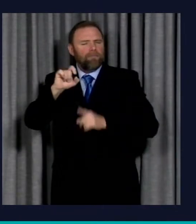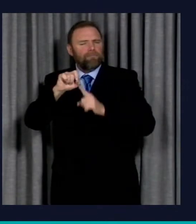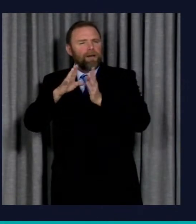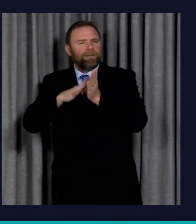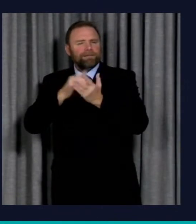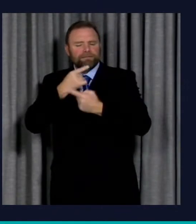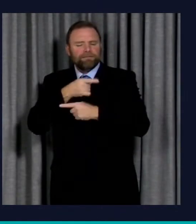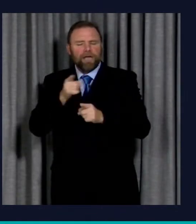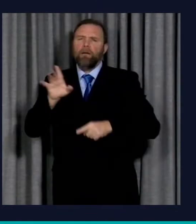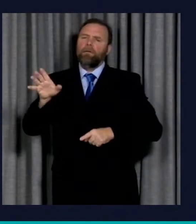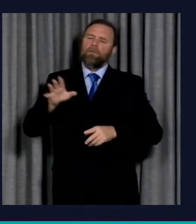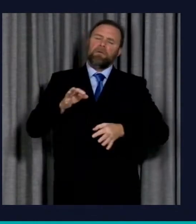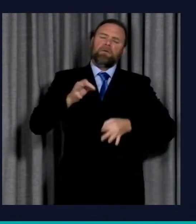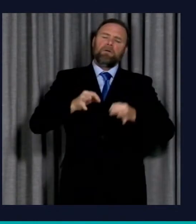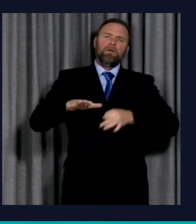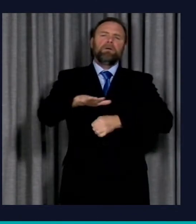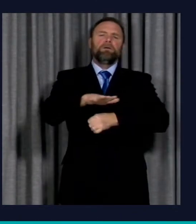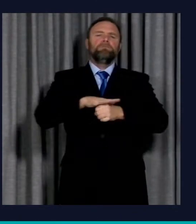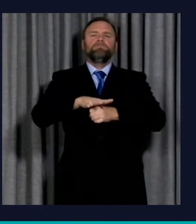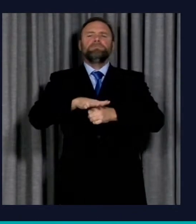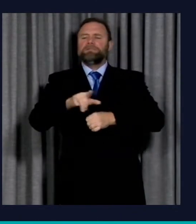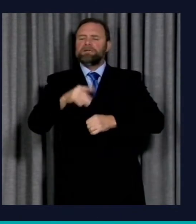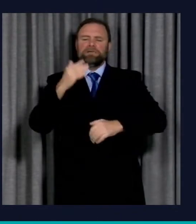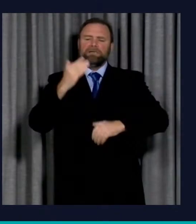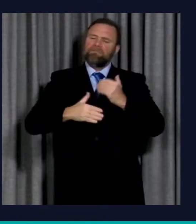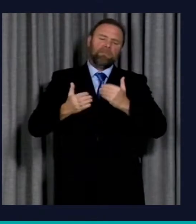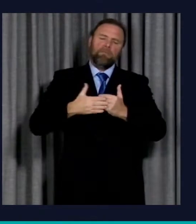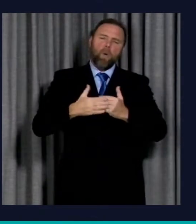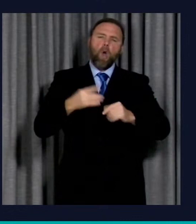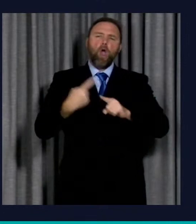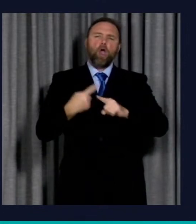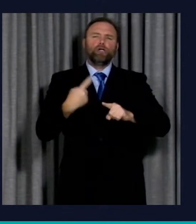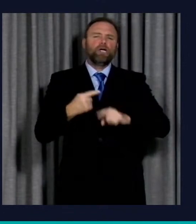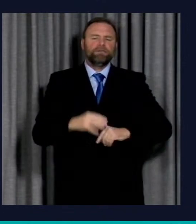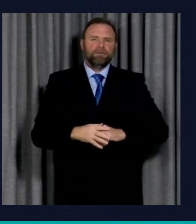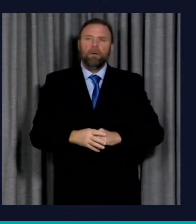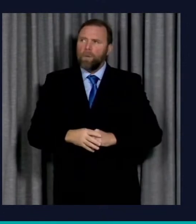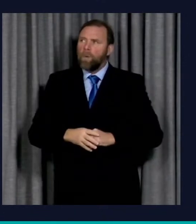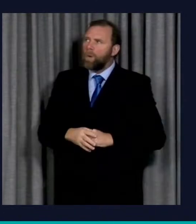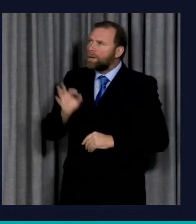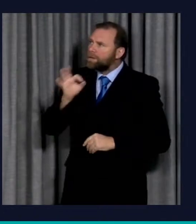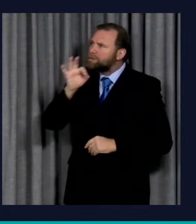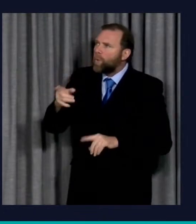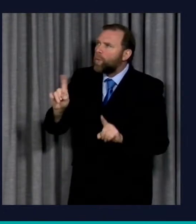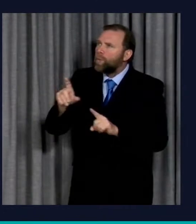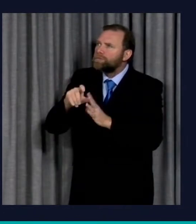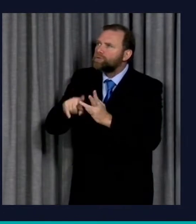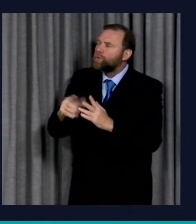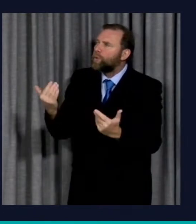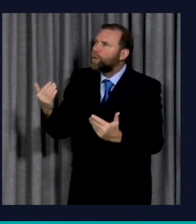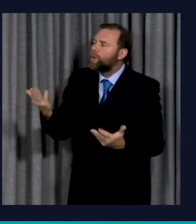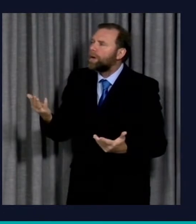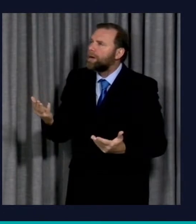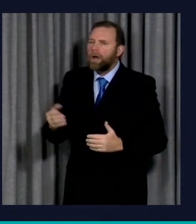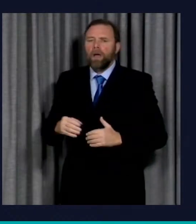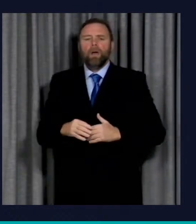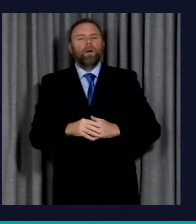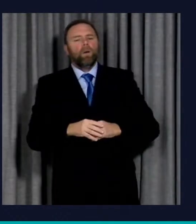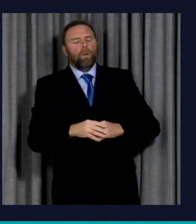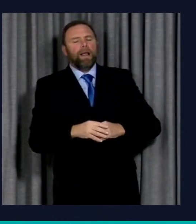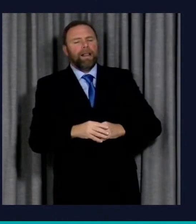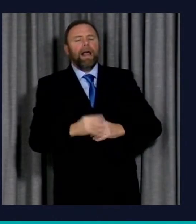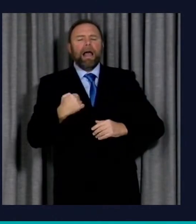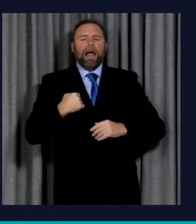the position had never been more urgent, and asked what he was going to do about it, said that he